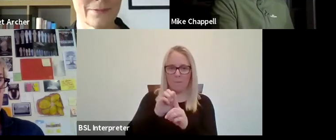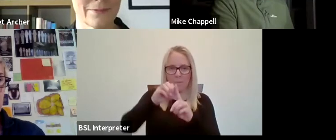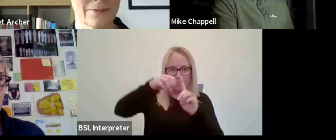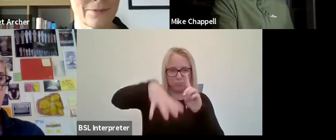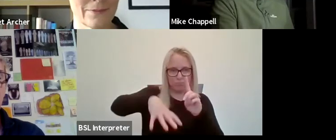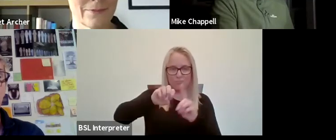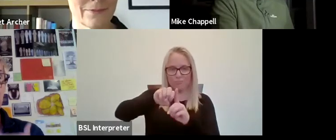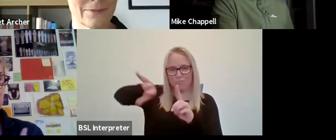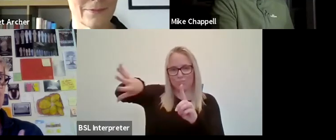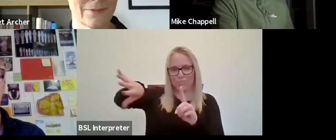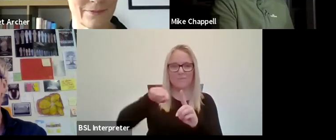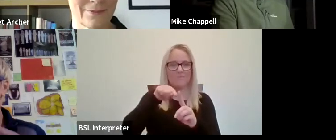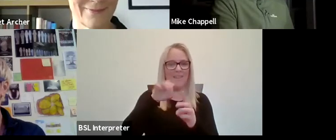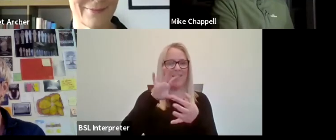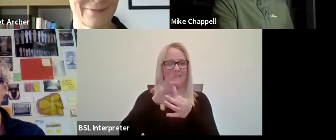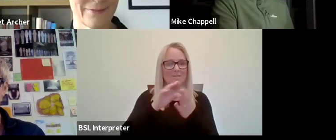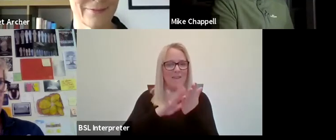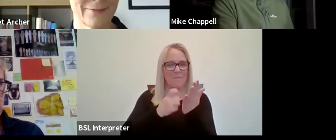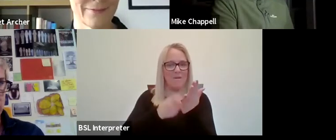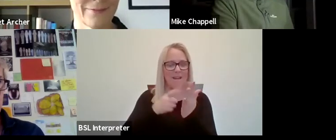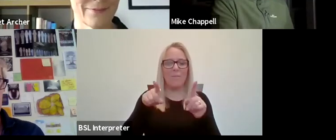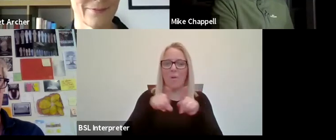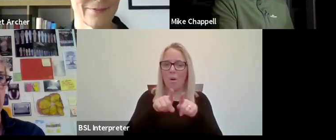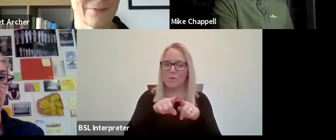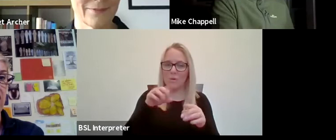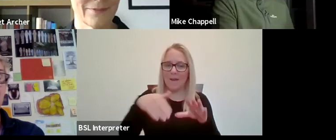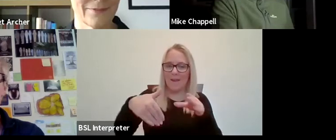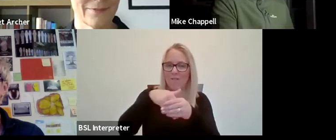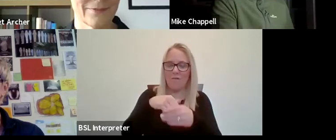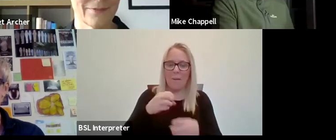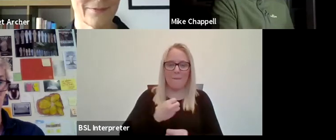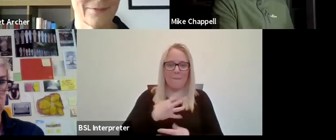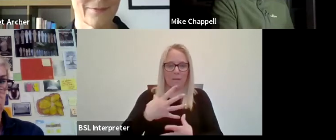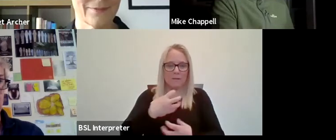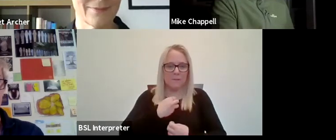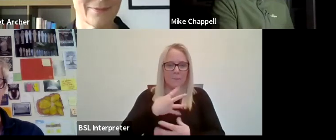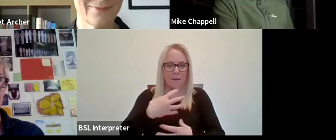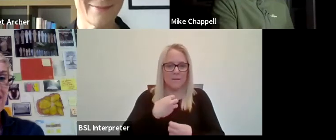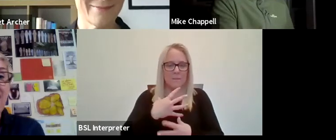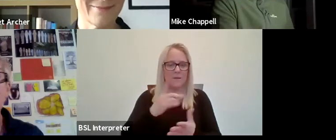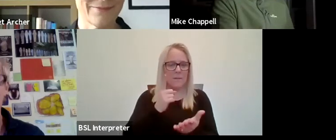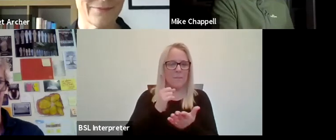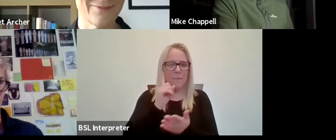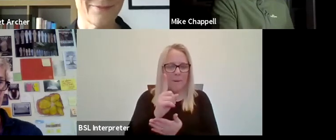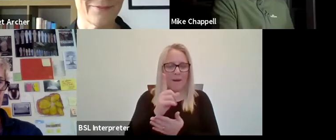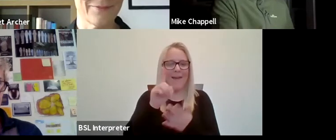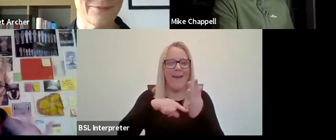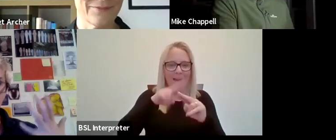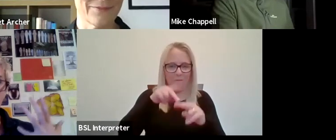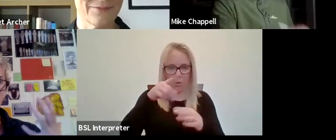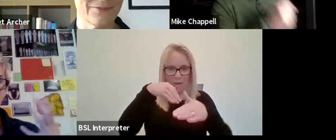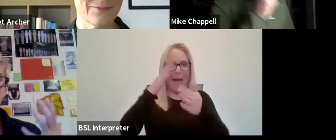FFC MRI, which is reassuringly for anybody who's been an MRI, it's much, much quieter, infinitely quieter